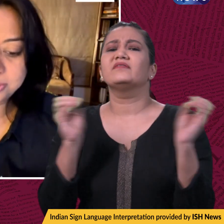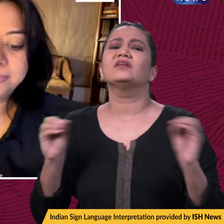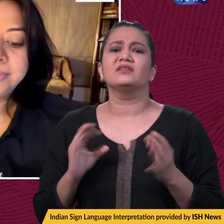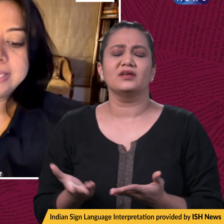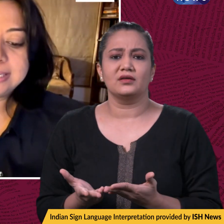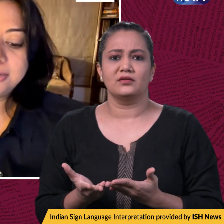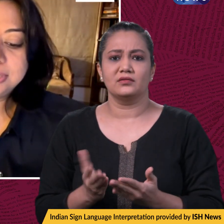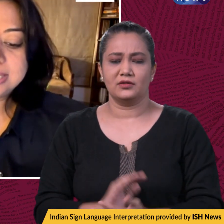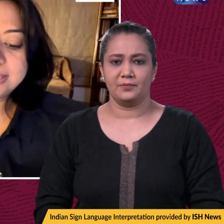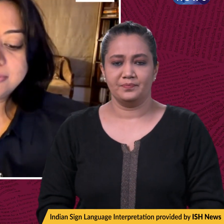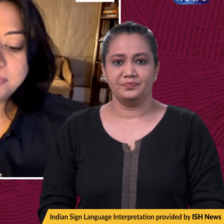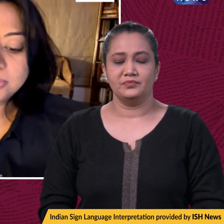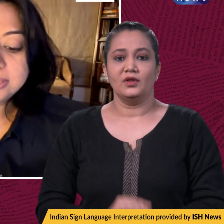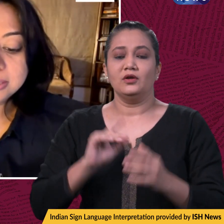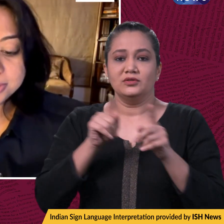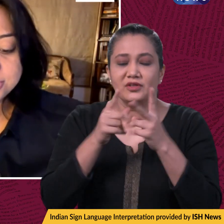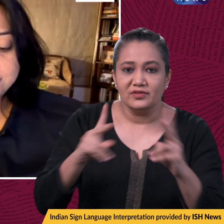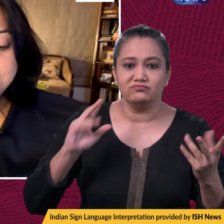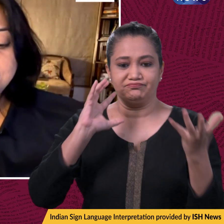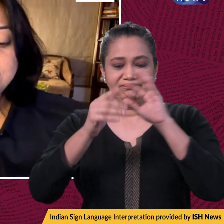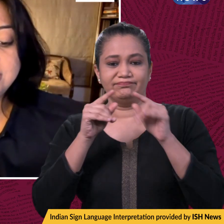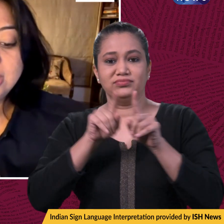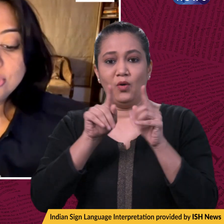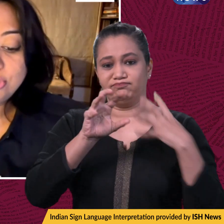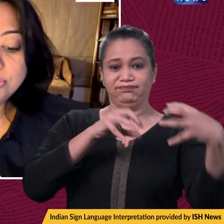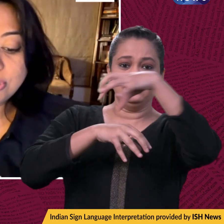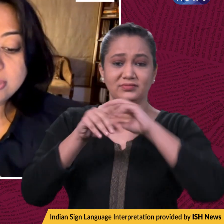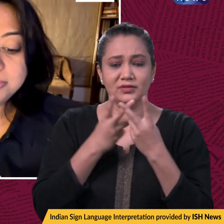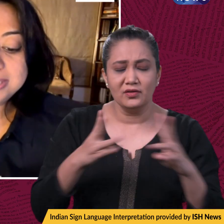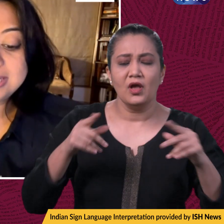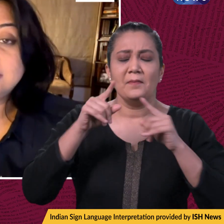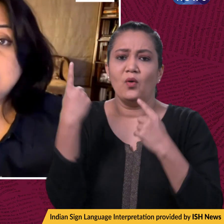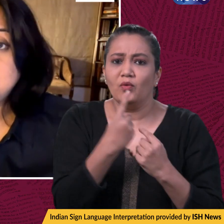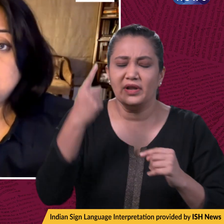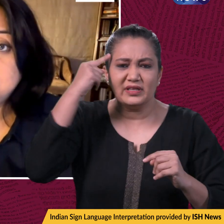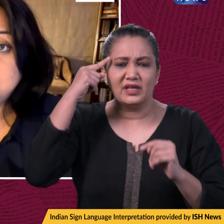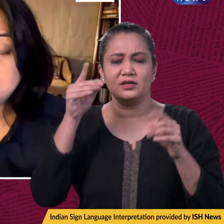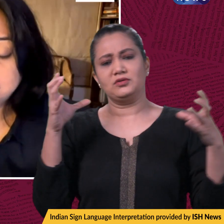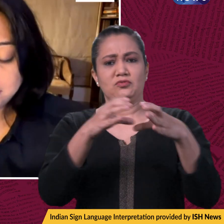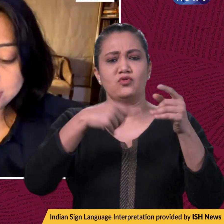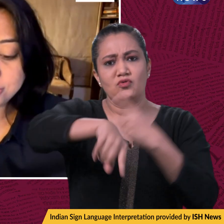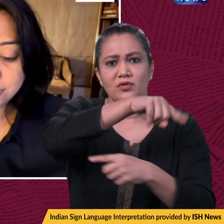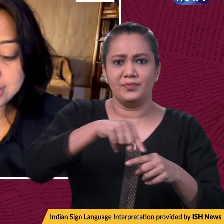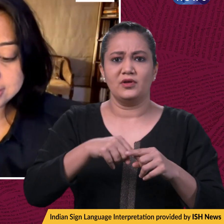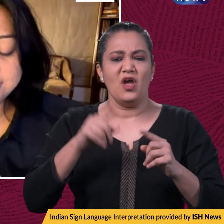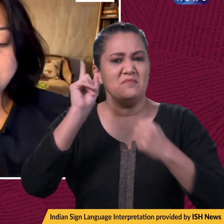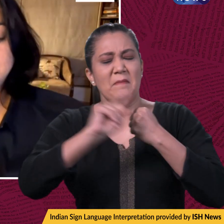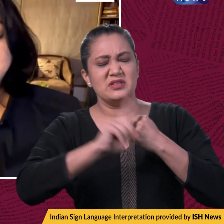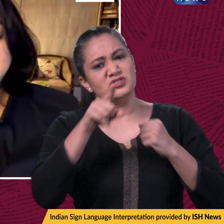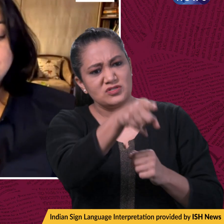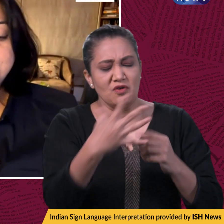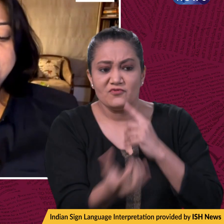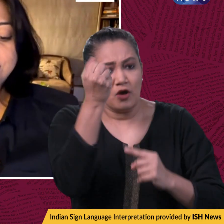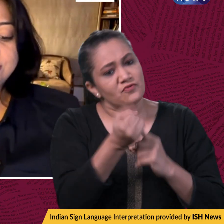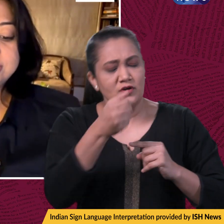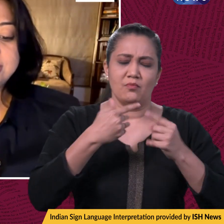end quote. He said countries that have reported the emergence of the new strain should not be collectively punished for identifying